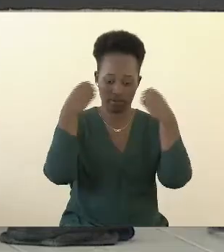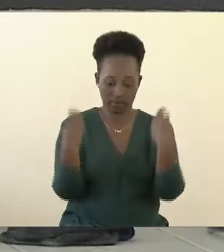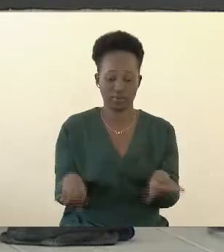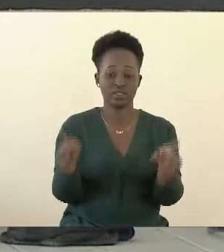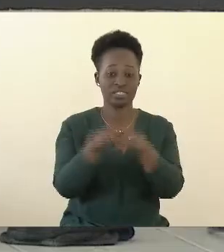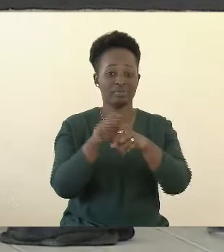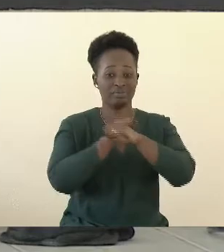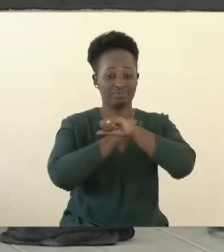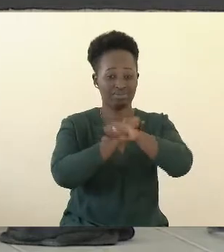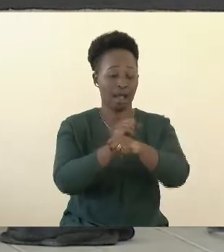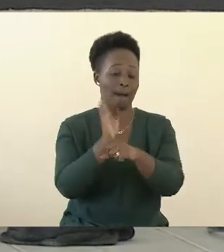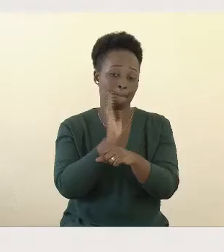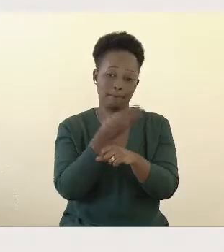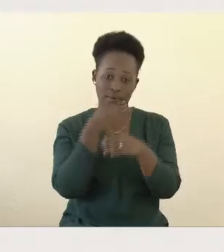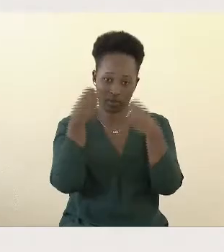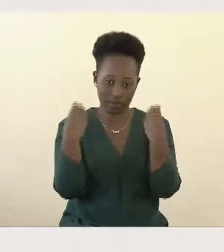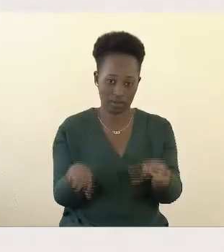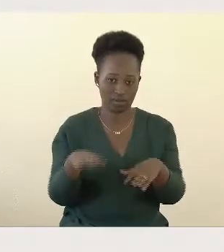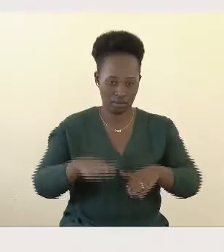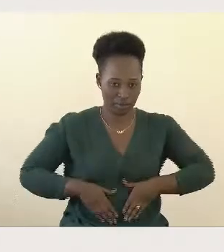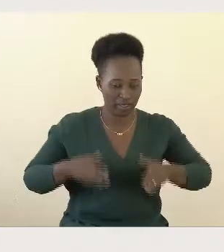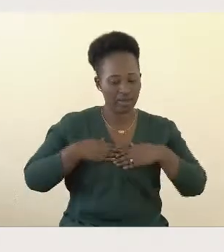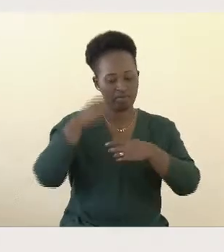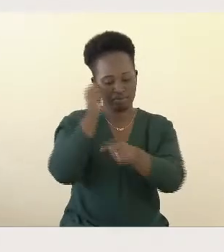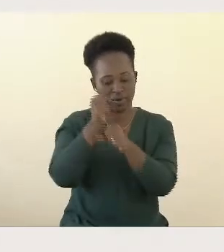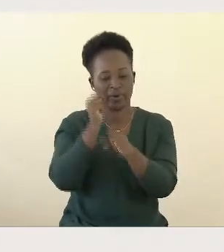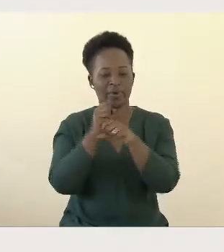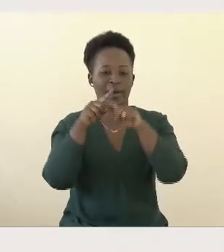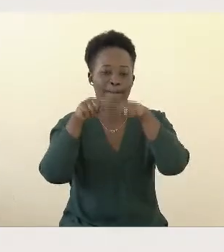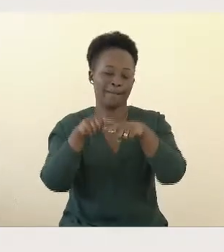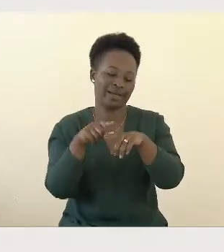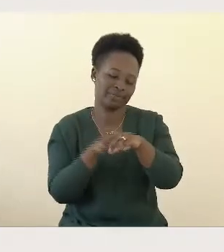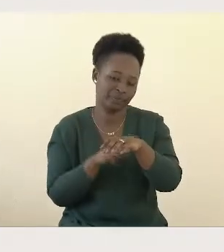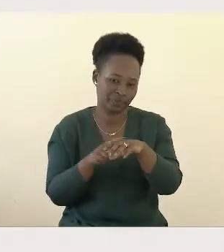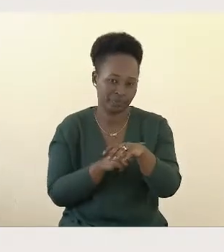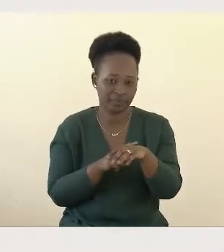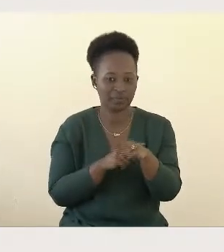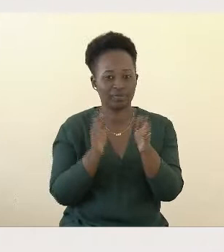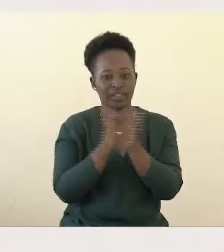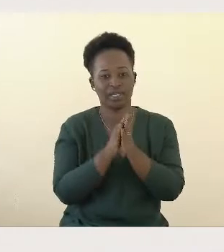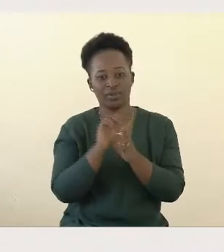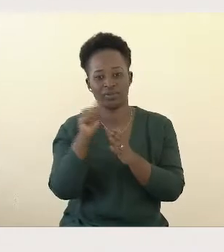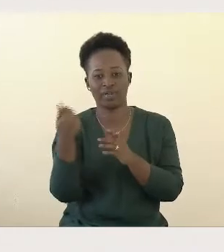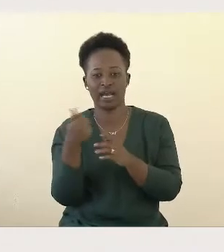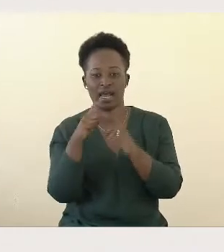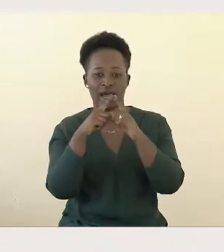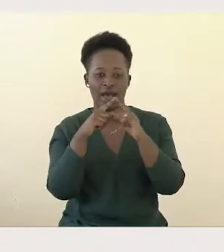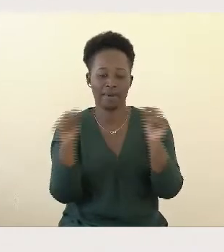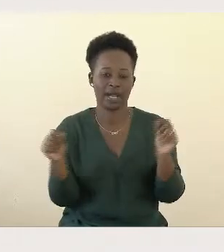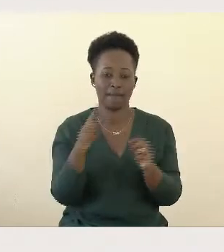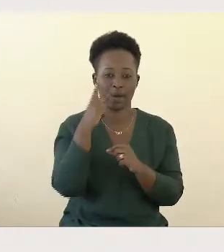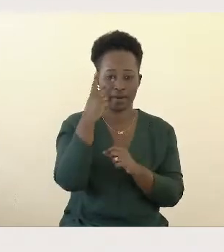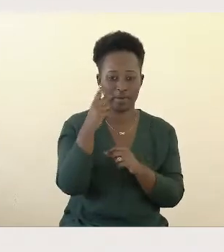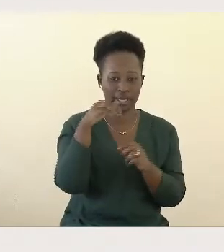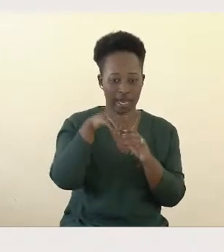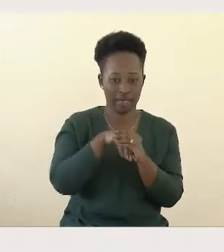skin. The skin is also important in thermoregulation. Talk about the word, there is 2 words, which is thermo